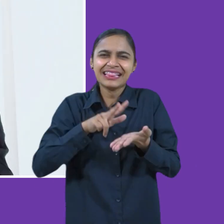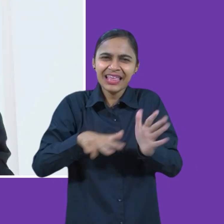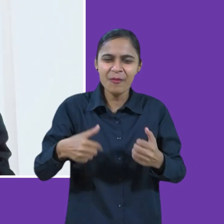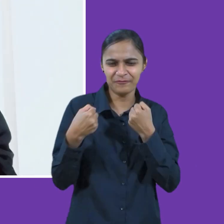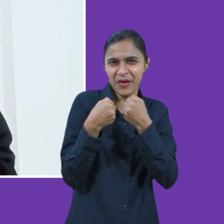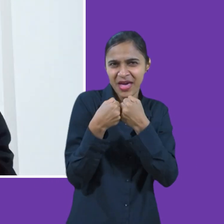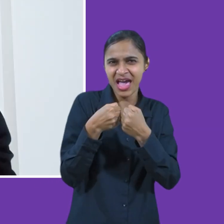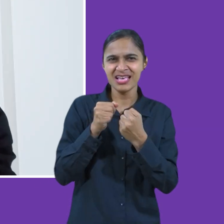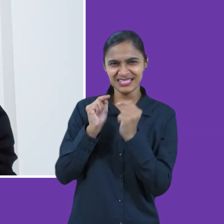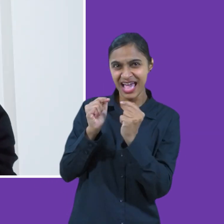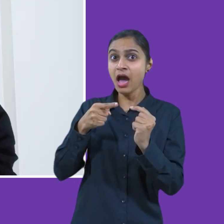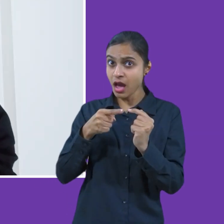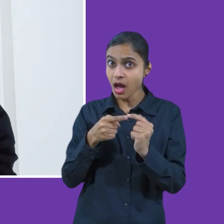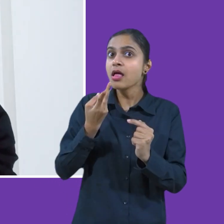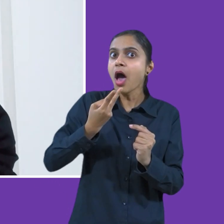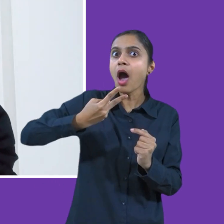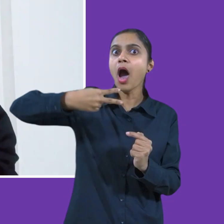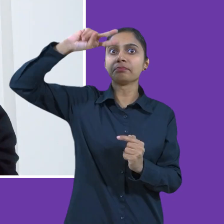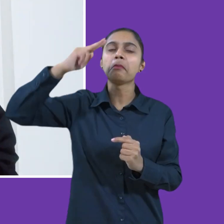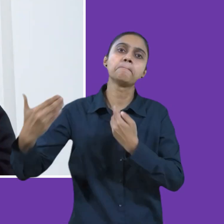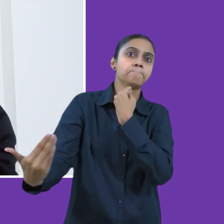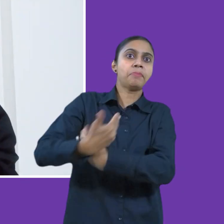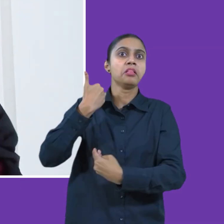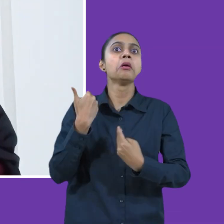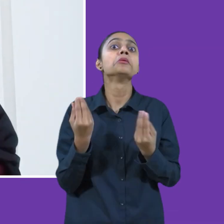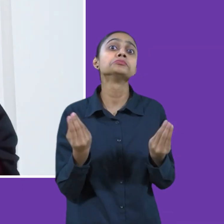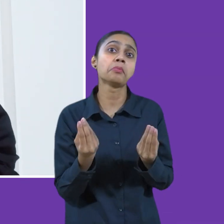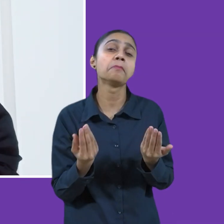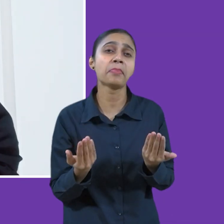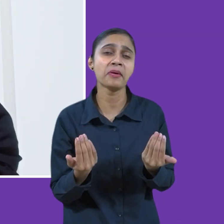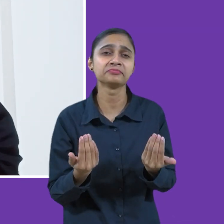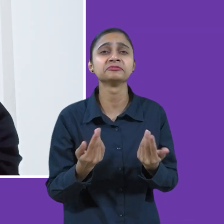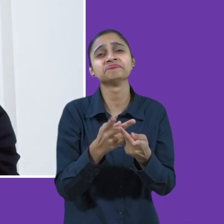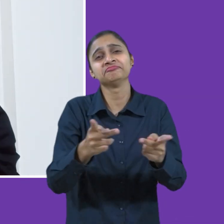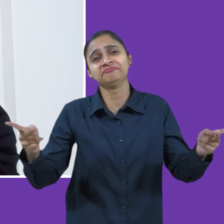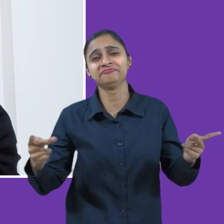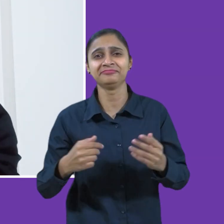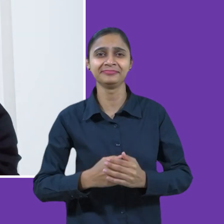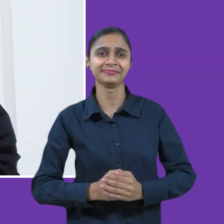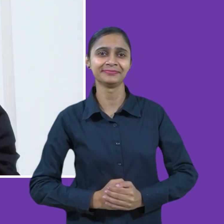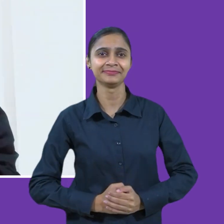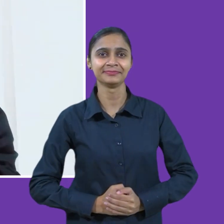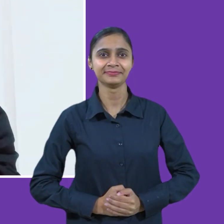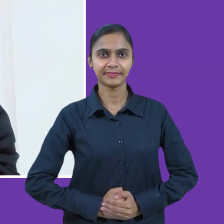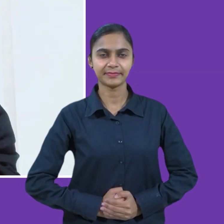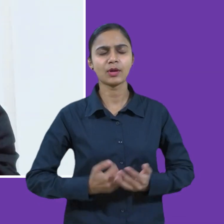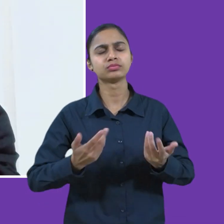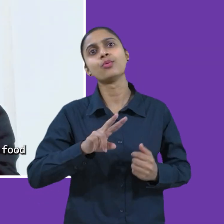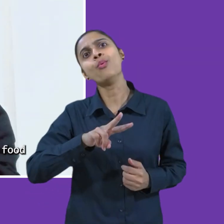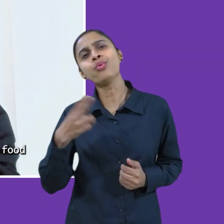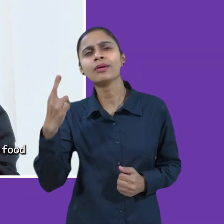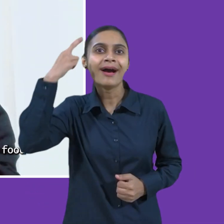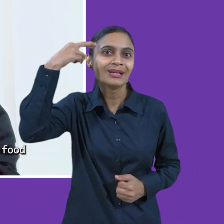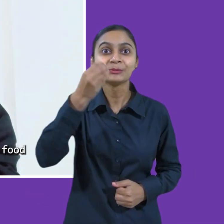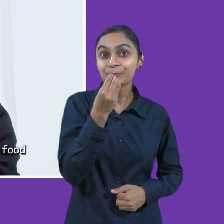see that you always like consult your healthcare professional or doctor who will be able to guide you better.